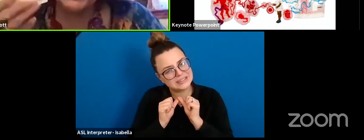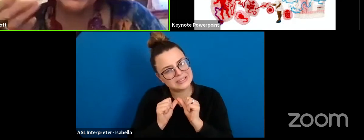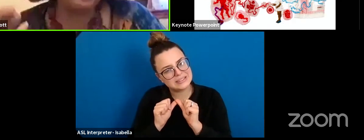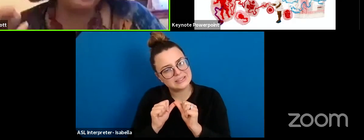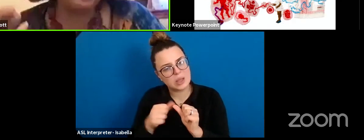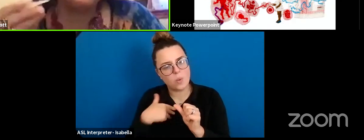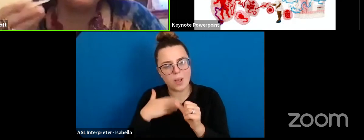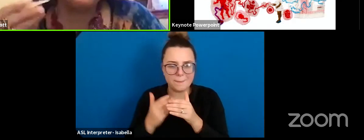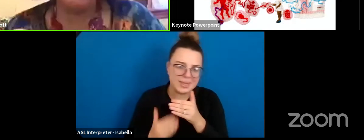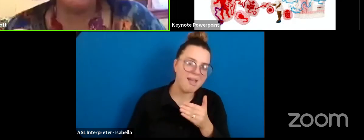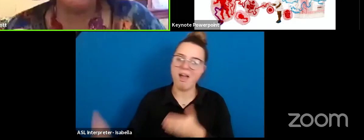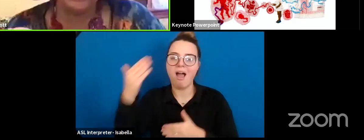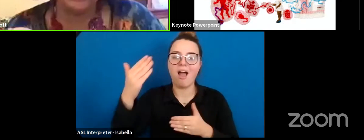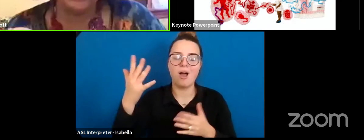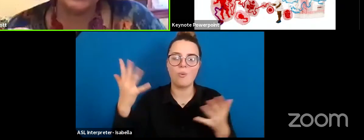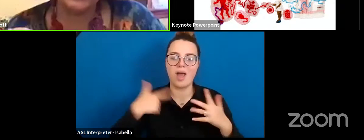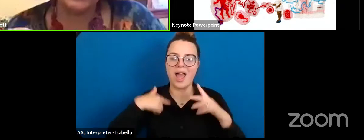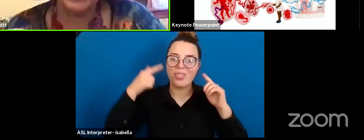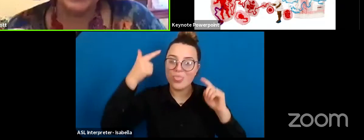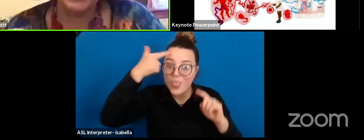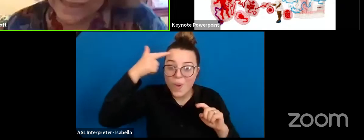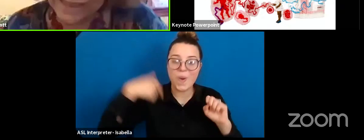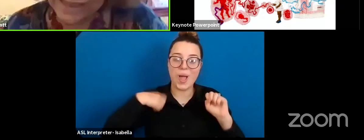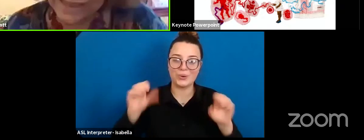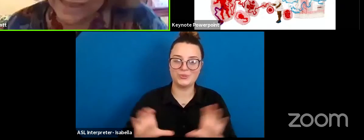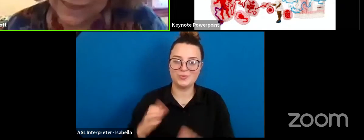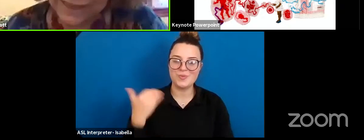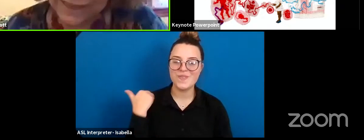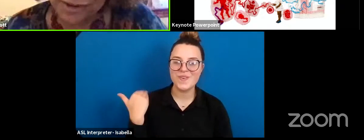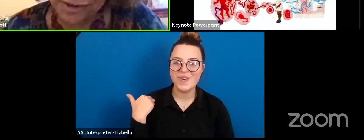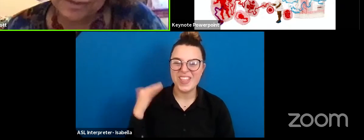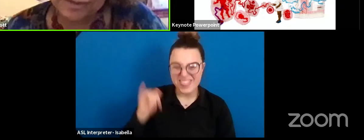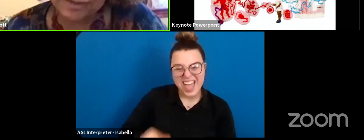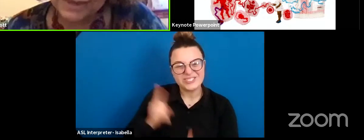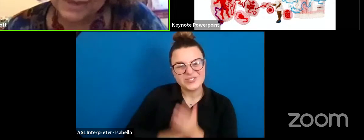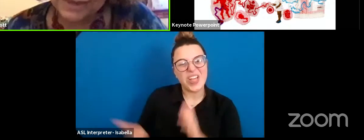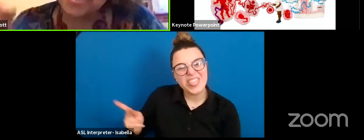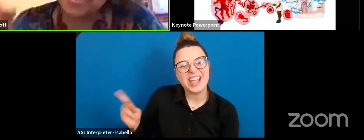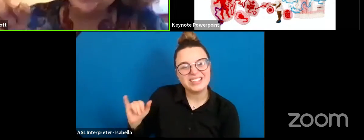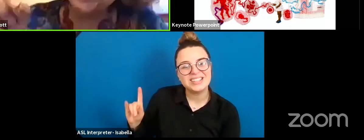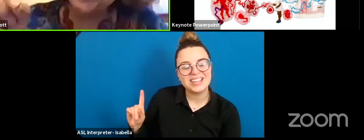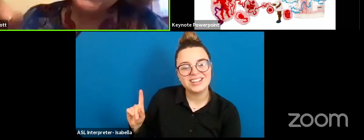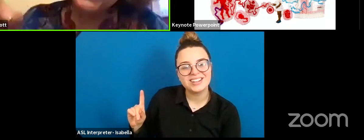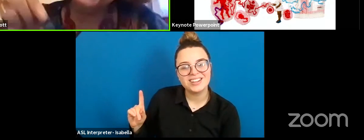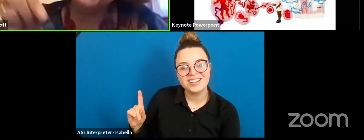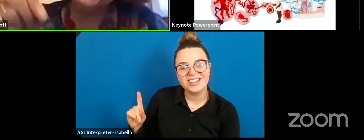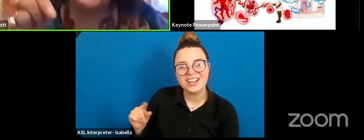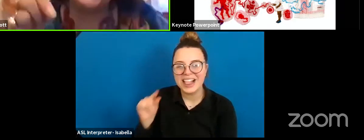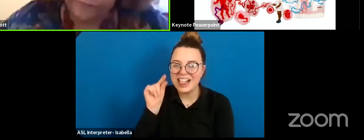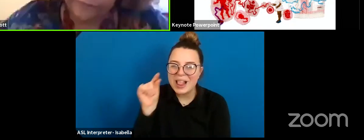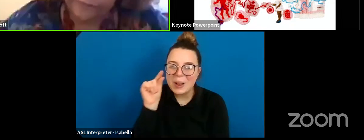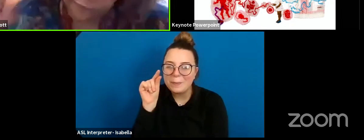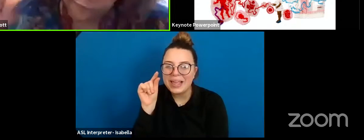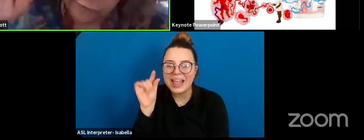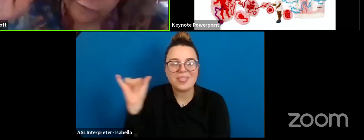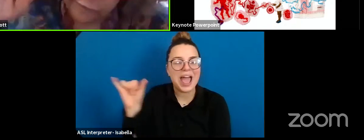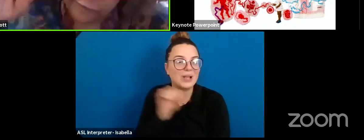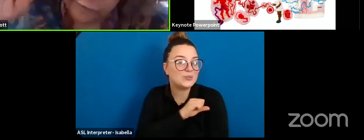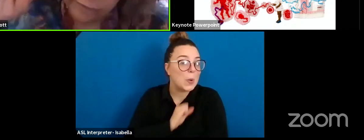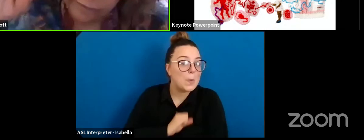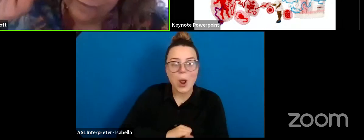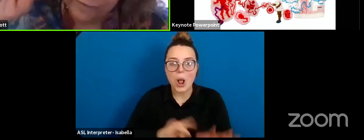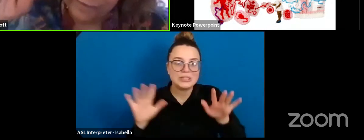go beyond what I thought I could do before. Because that's what they were. I want a little bit of that super head. Dun, dun, dun,